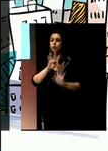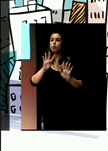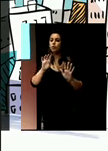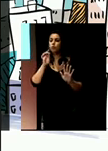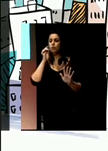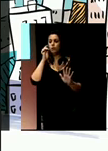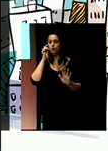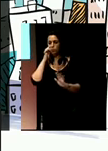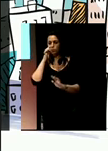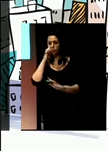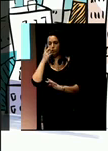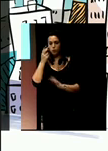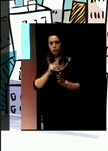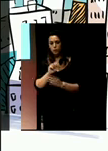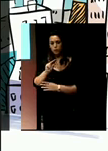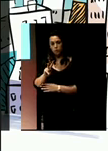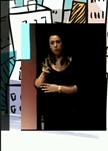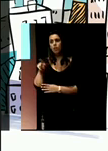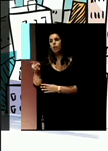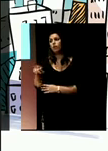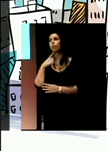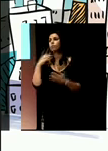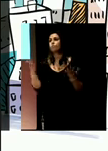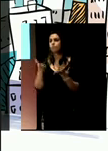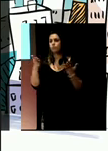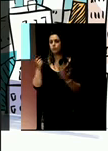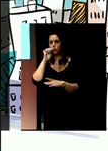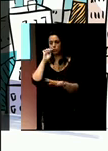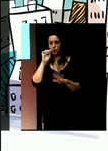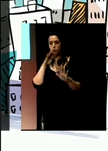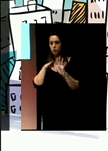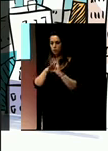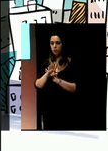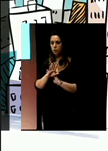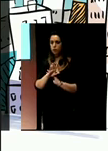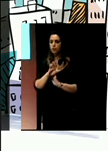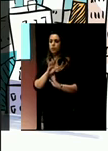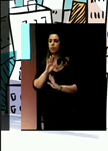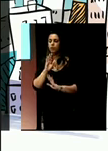And he has become a member of the